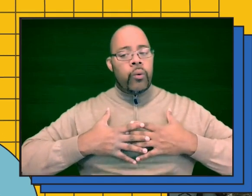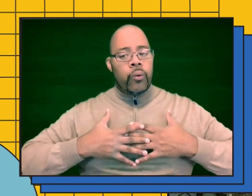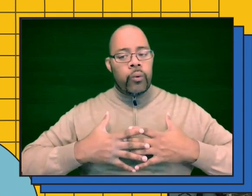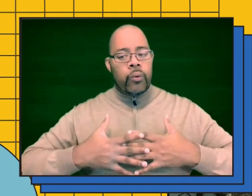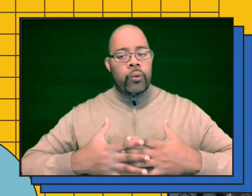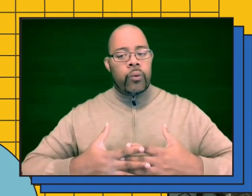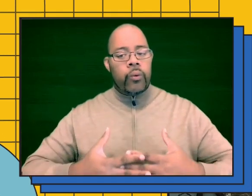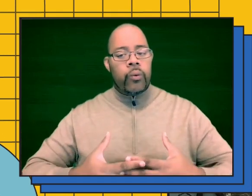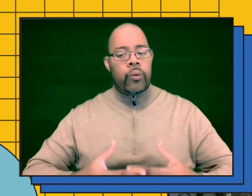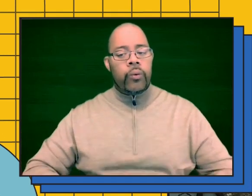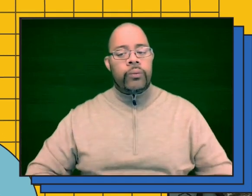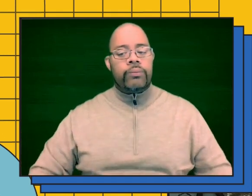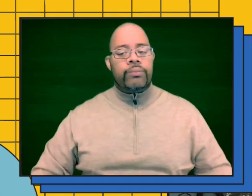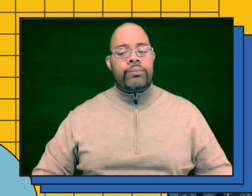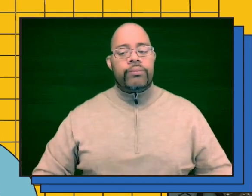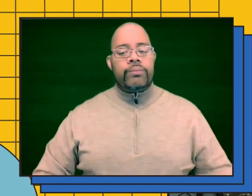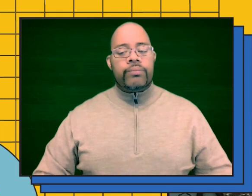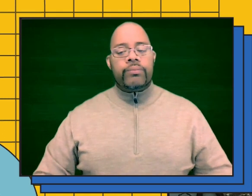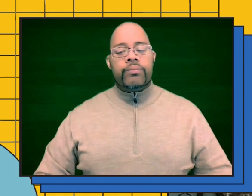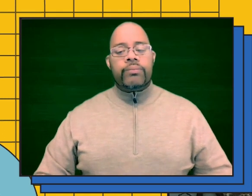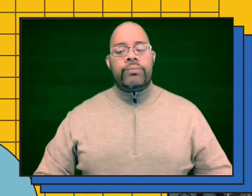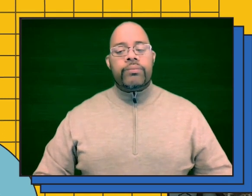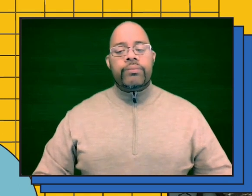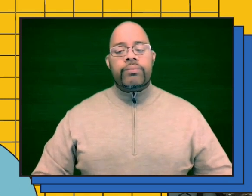and exhaling.